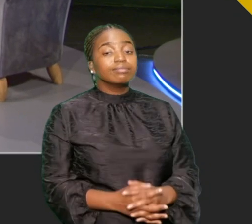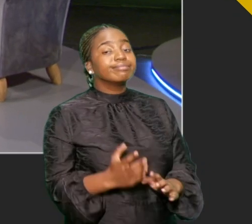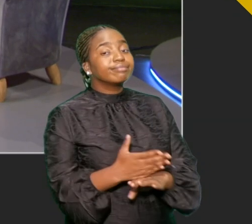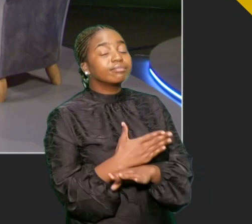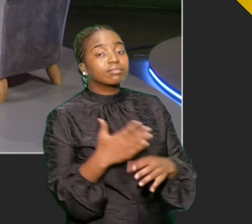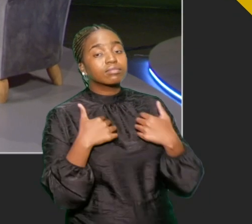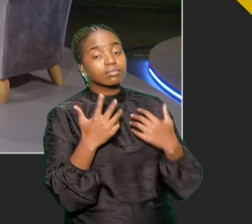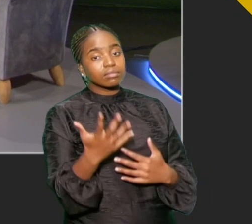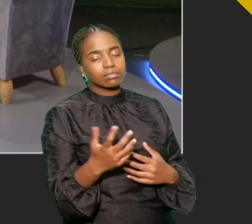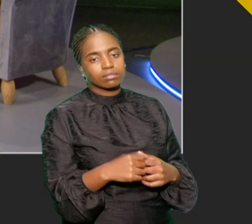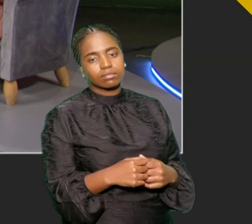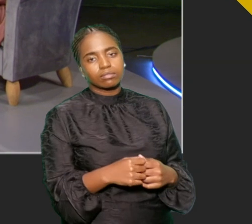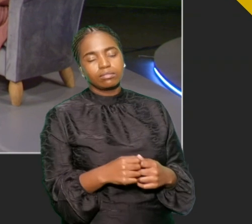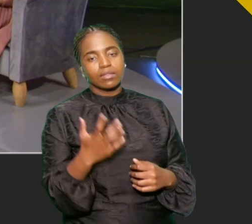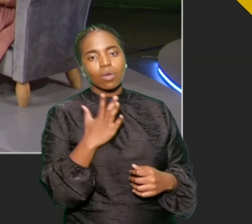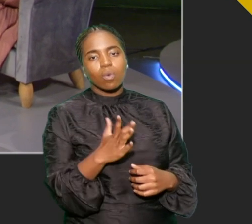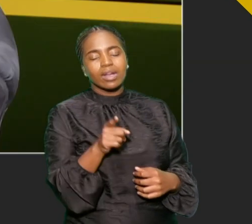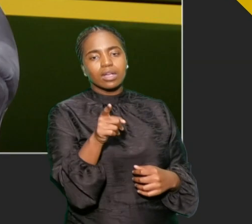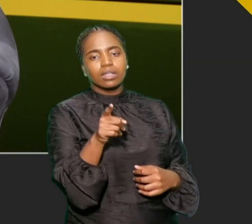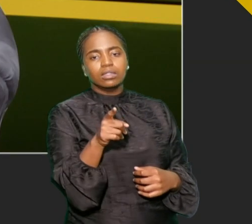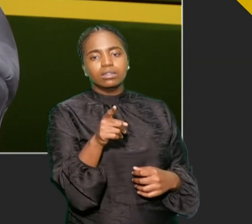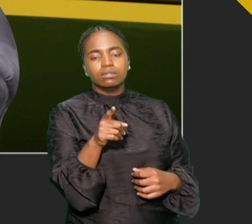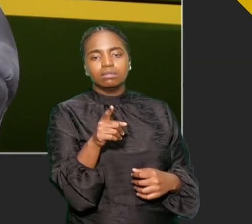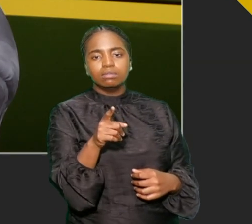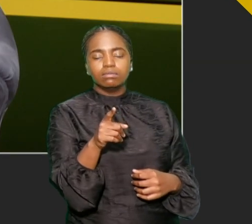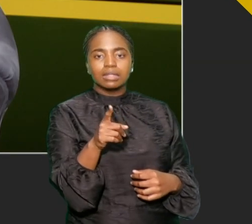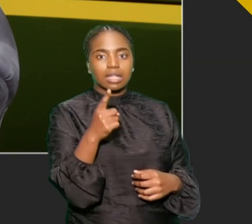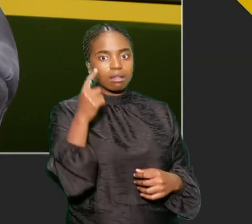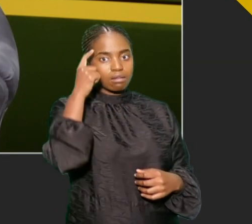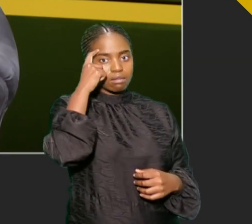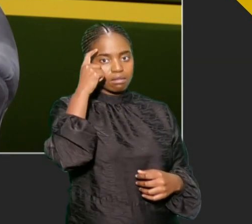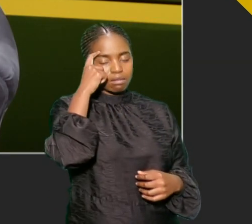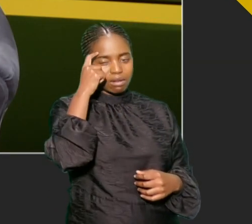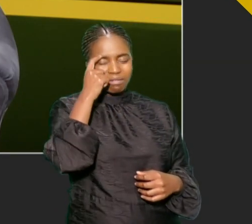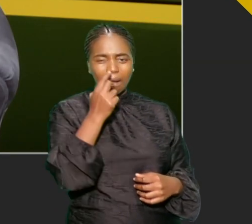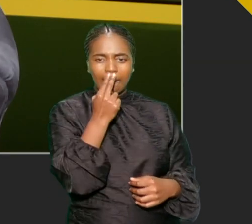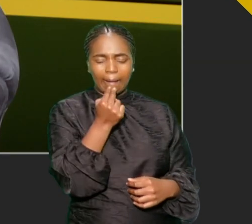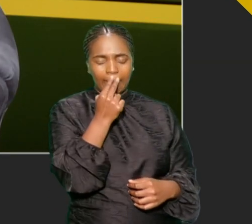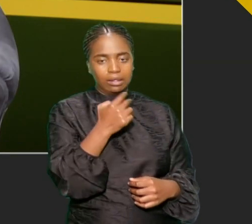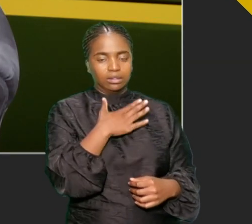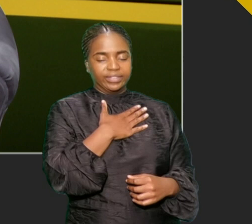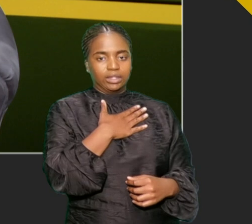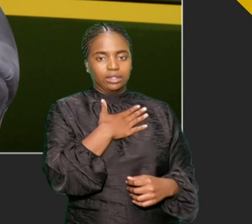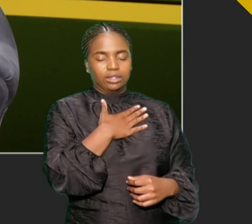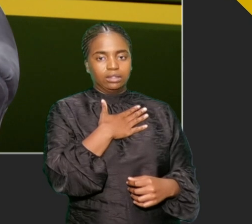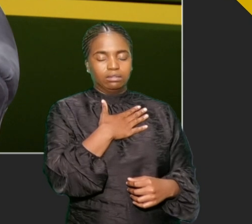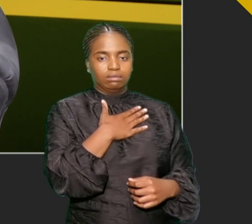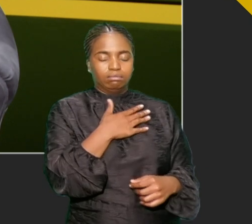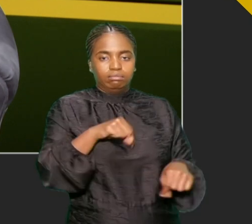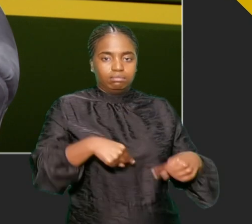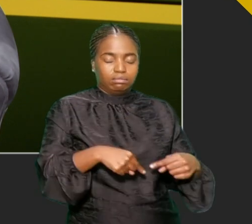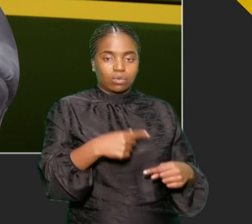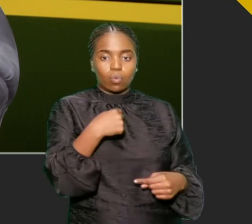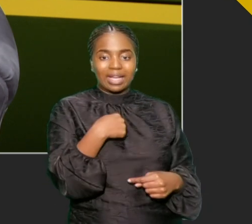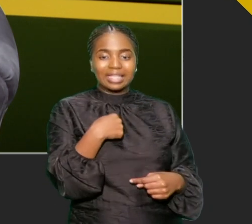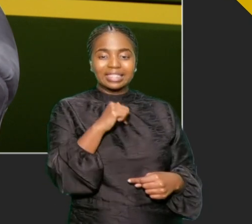into the conversation, I wanna tap into the reality of that. That thought alone of ukhathwa iflu kuthusakanjani. Yes. The thought alone of